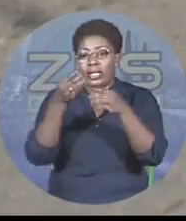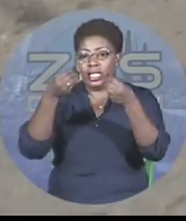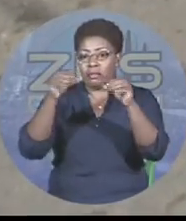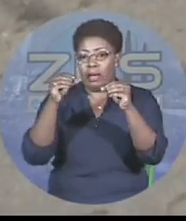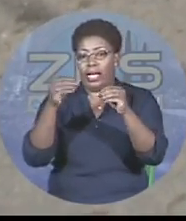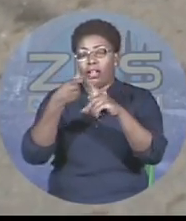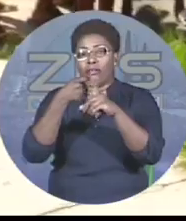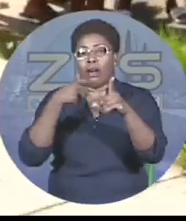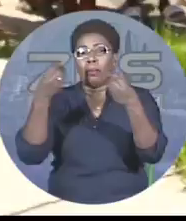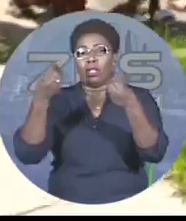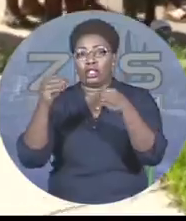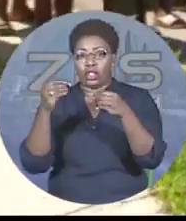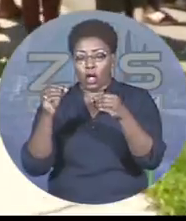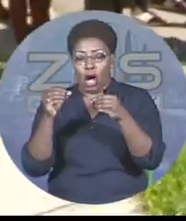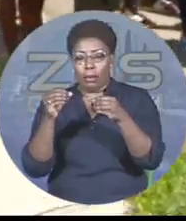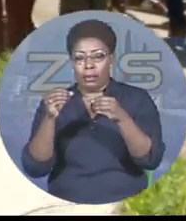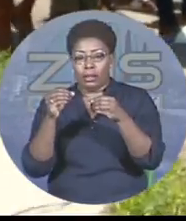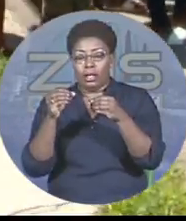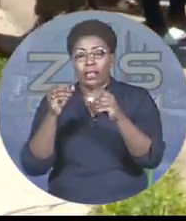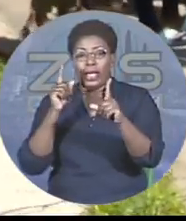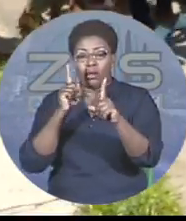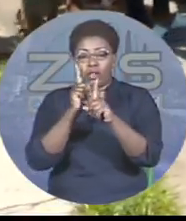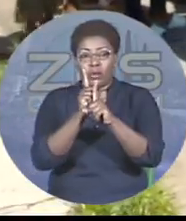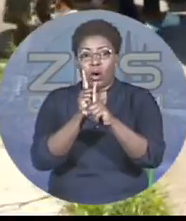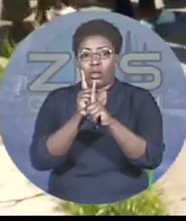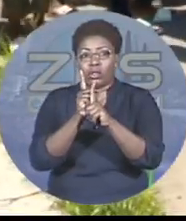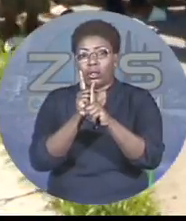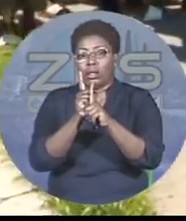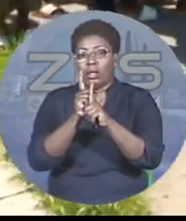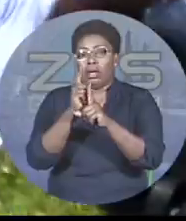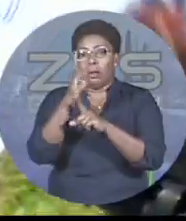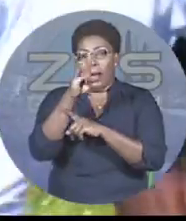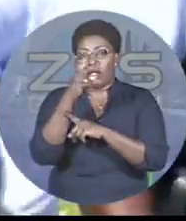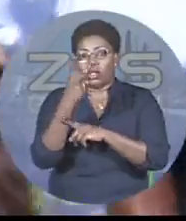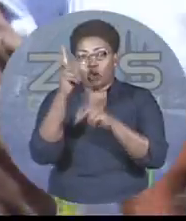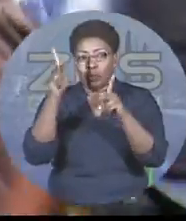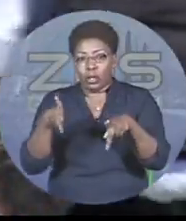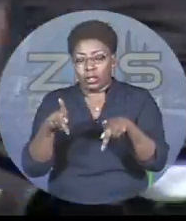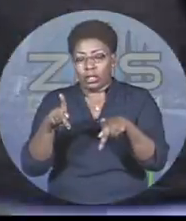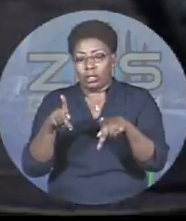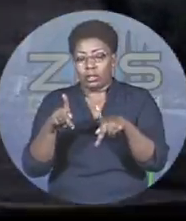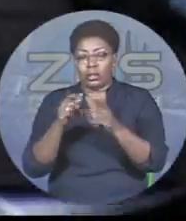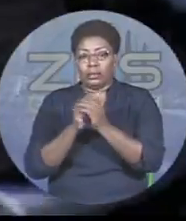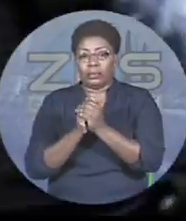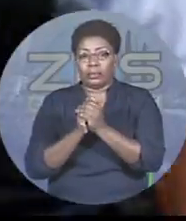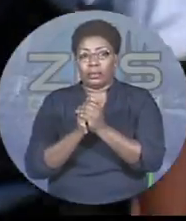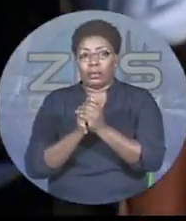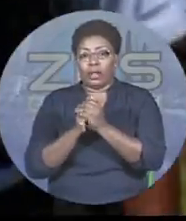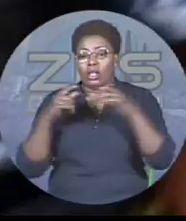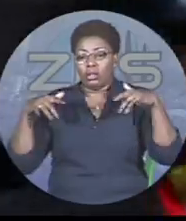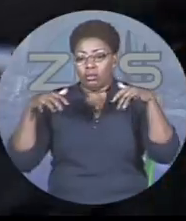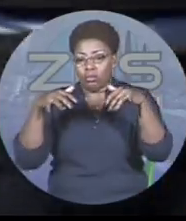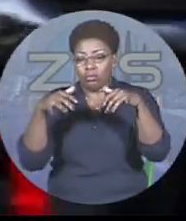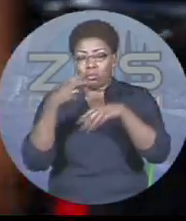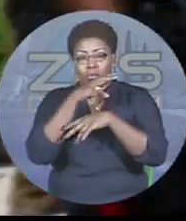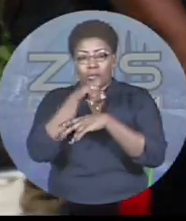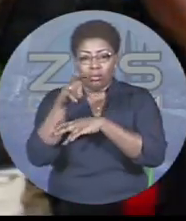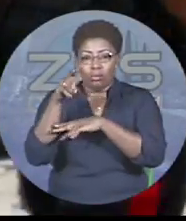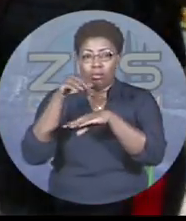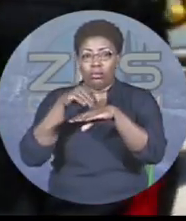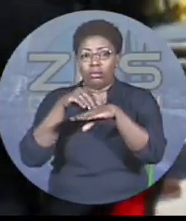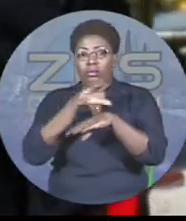local store when he was accosted by the suspects. Several curious onlookers assembled at the scene to watch police conduct their